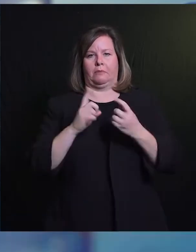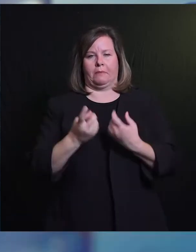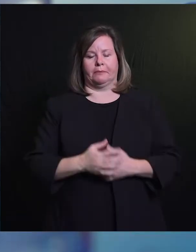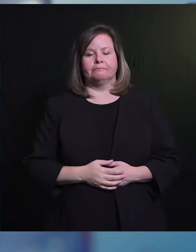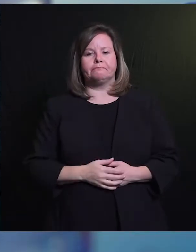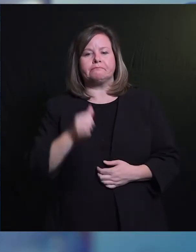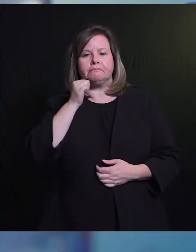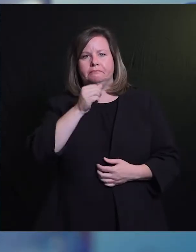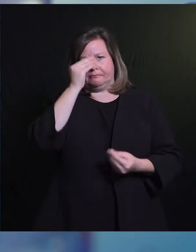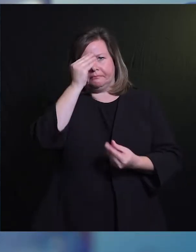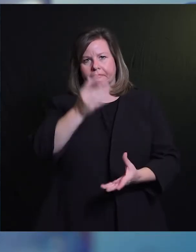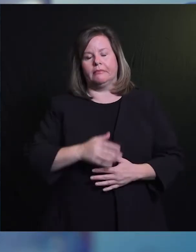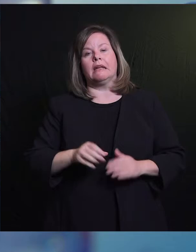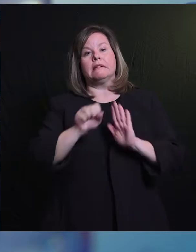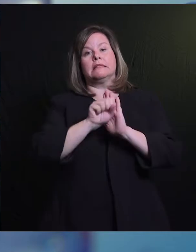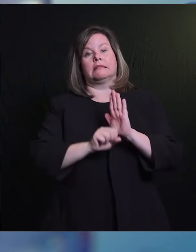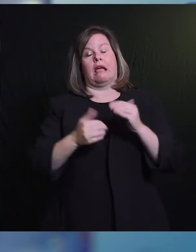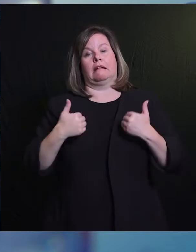Michigan, it's now reported there are